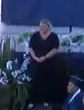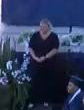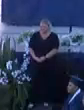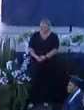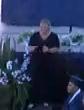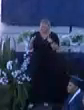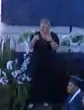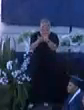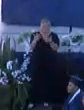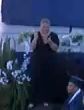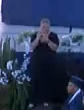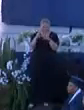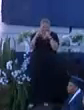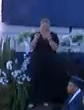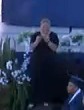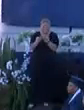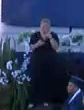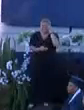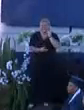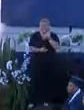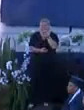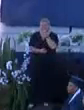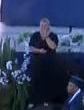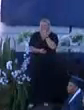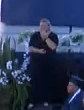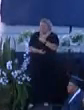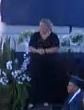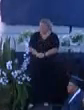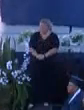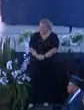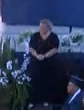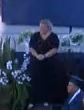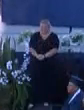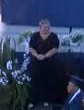Game and Tech Club, peach.